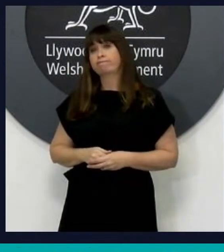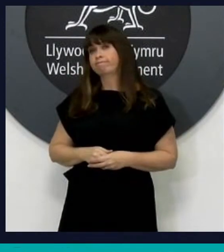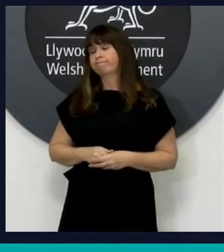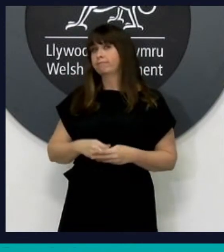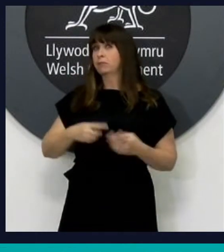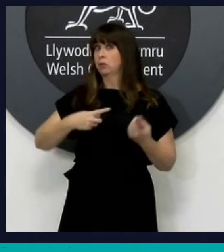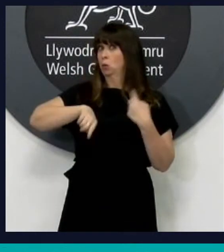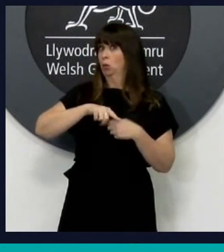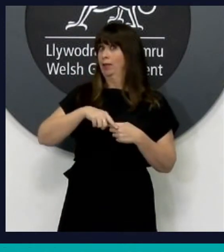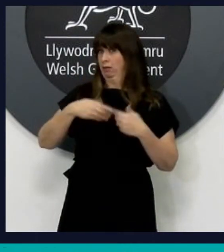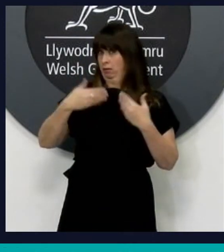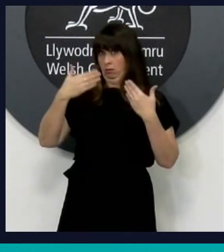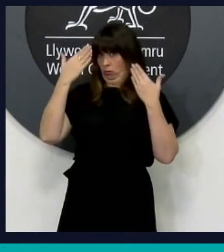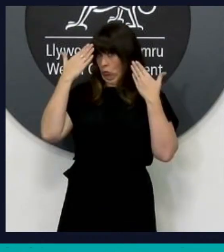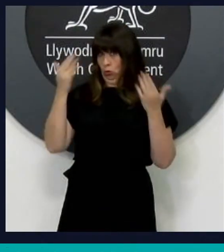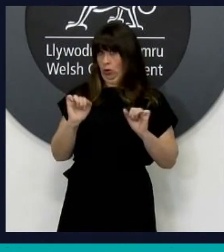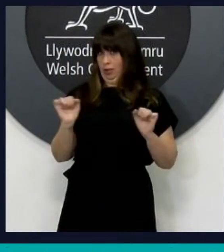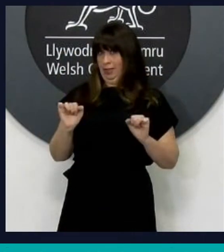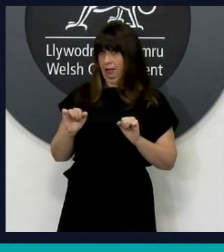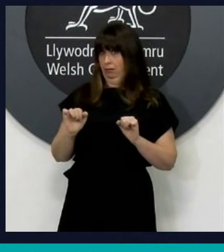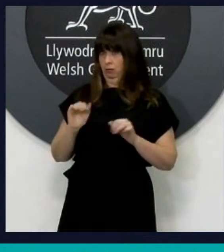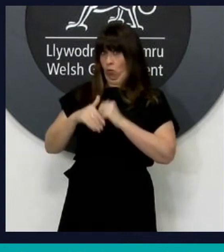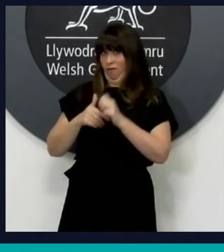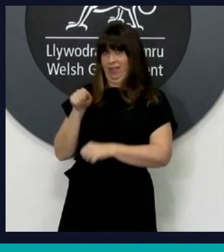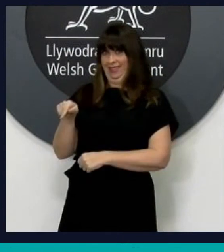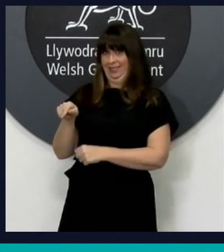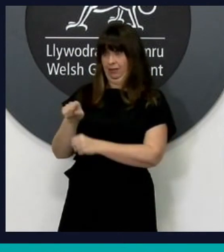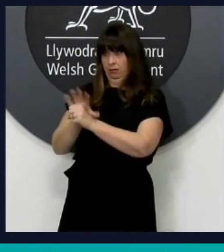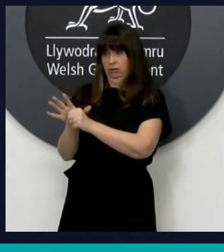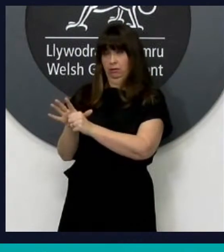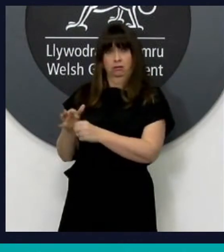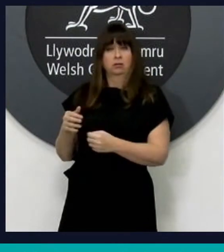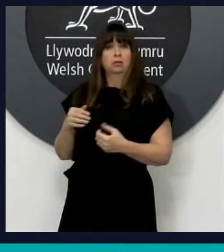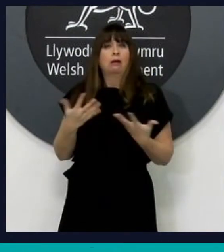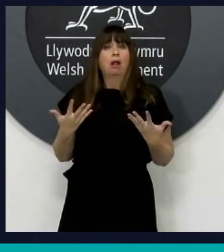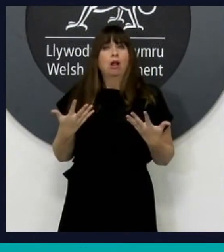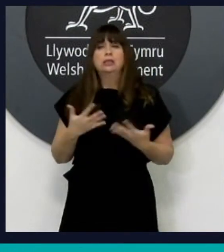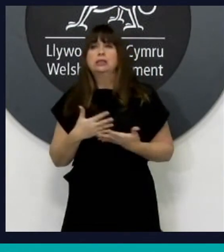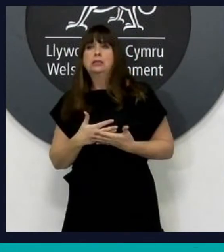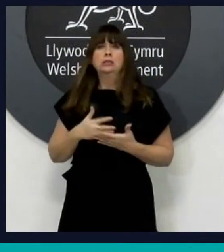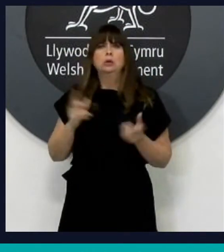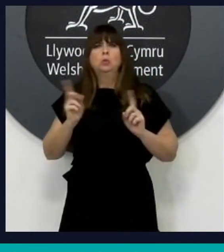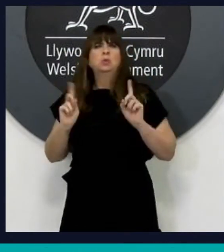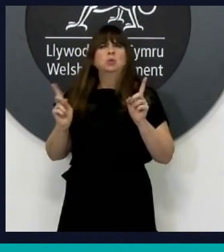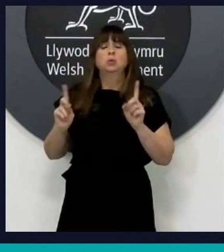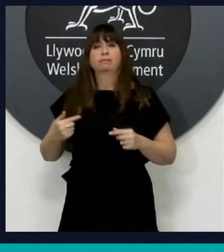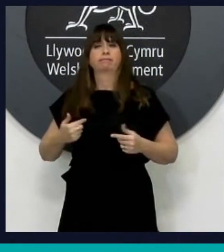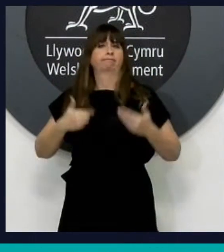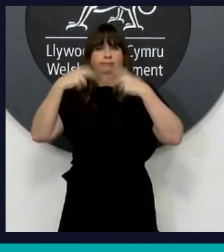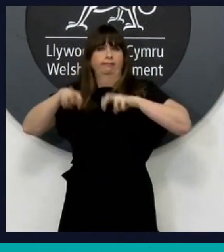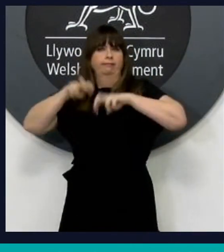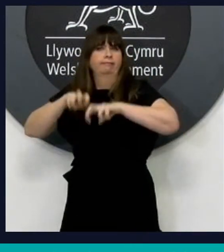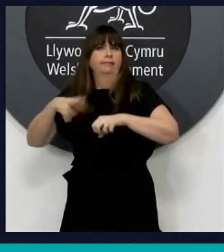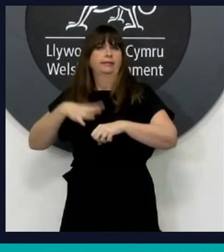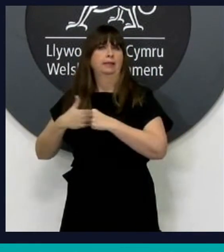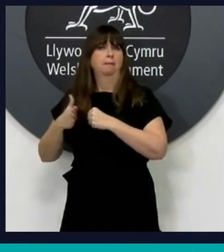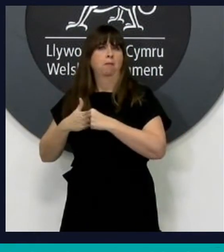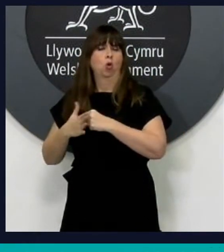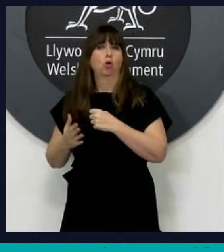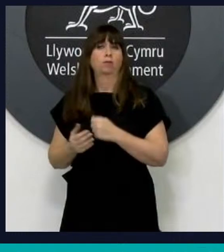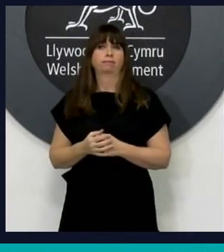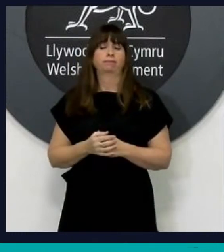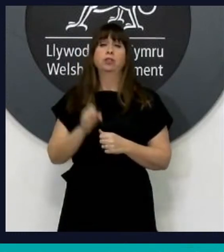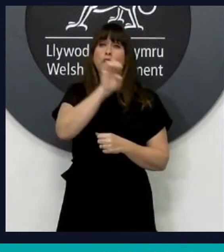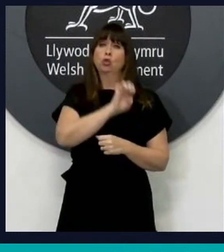we don't know about this variant and we won't know the answers until more research has been done. The